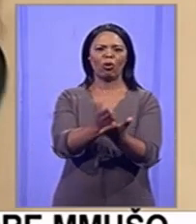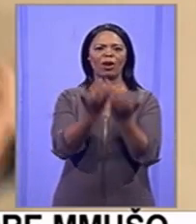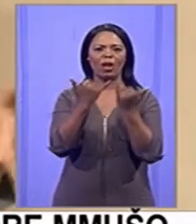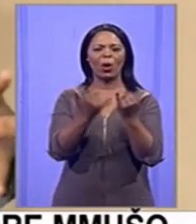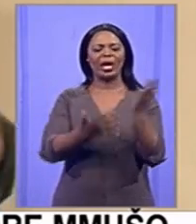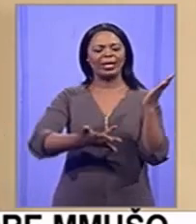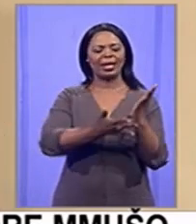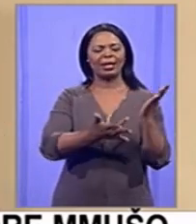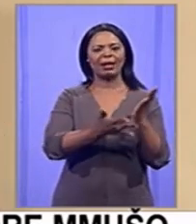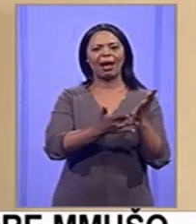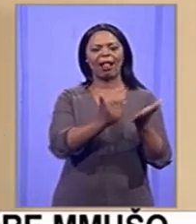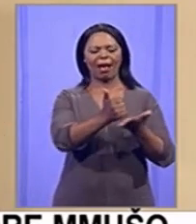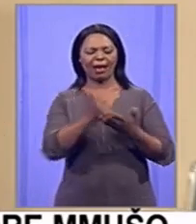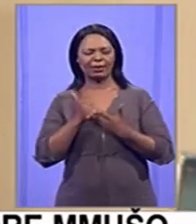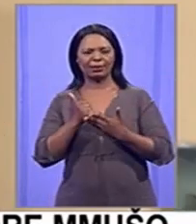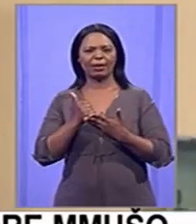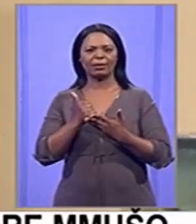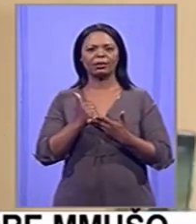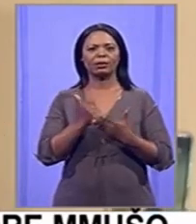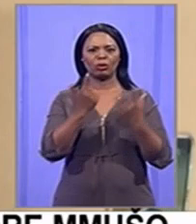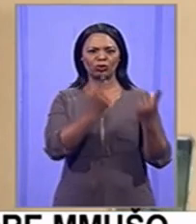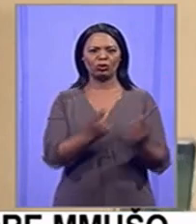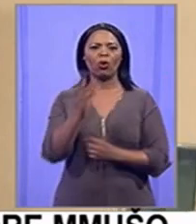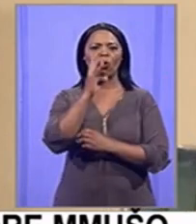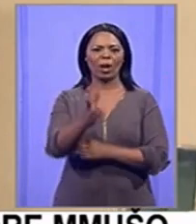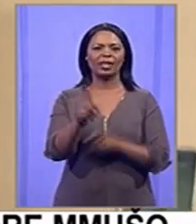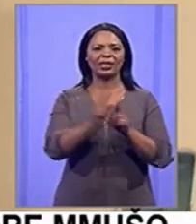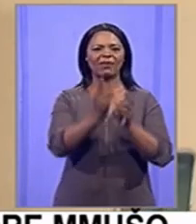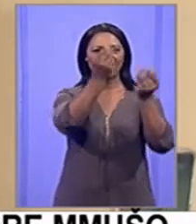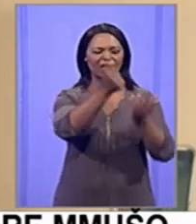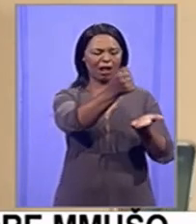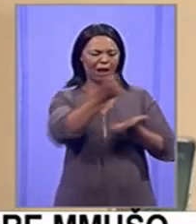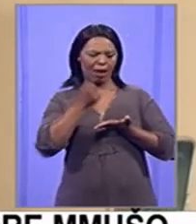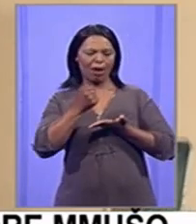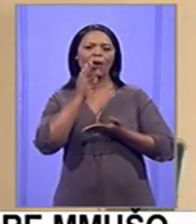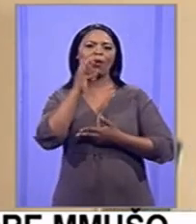technical assistance as well as the financial